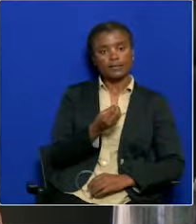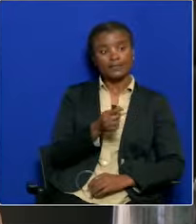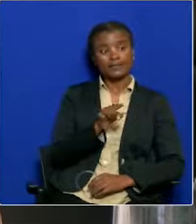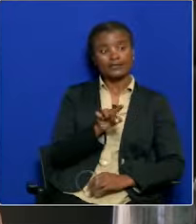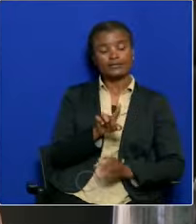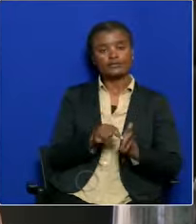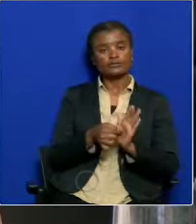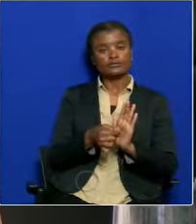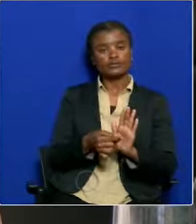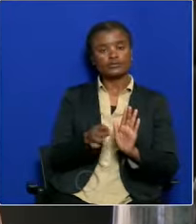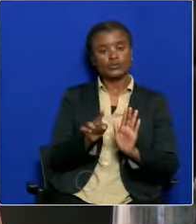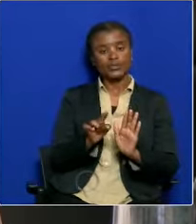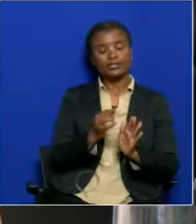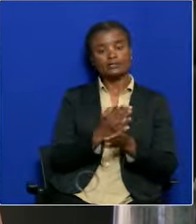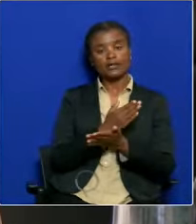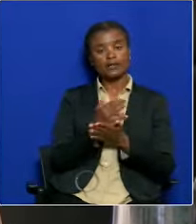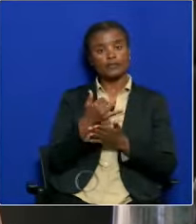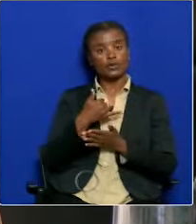pick up from call data.